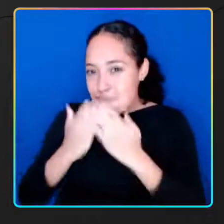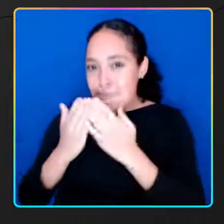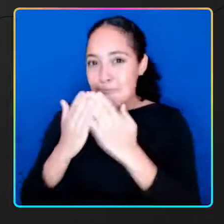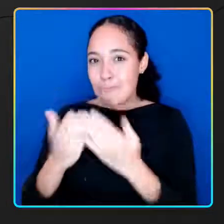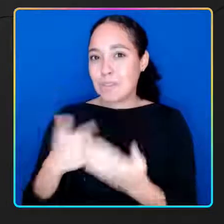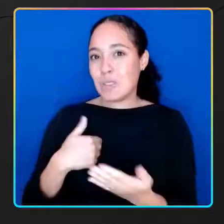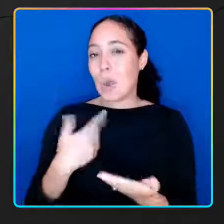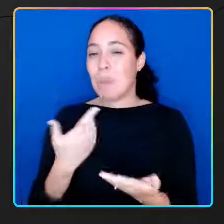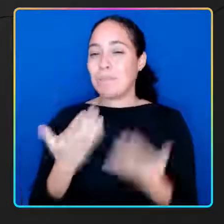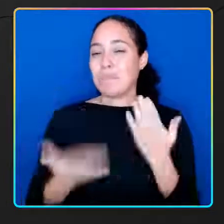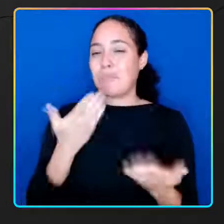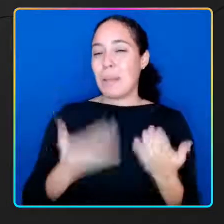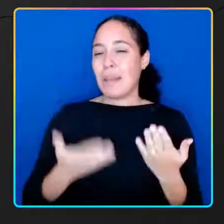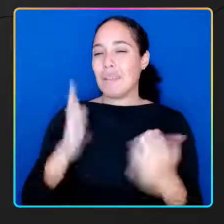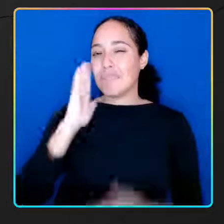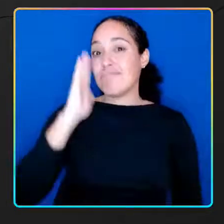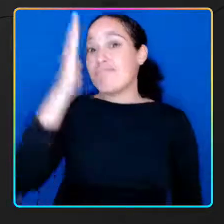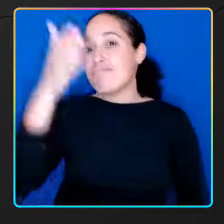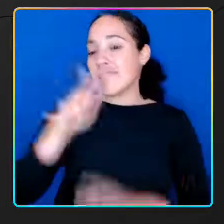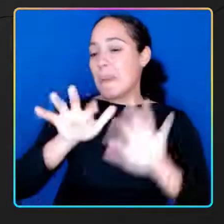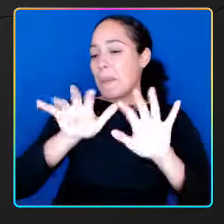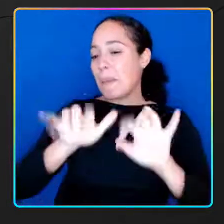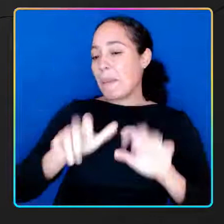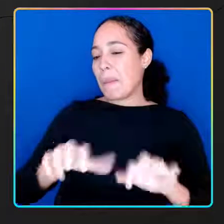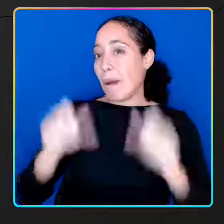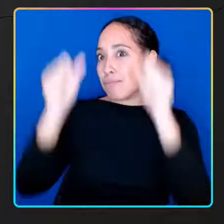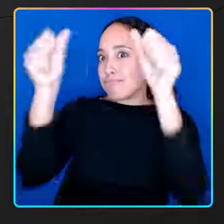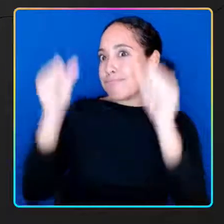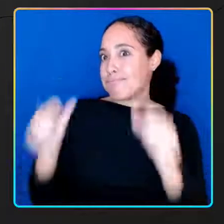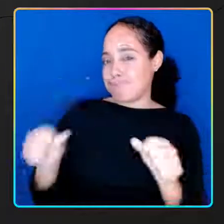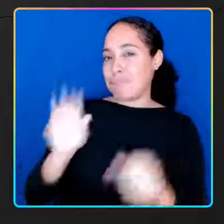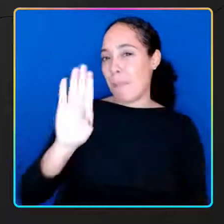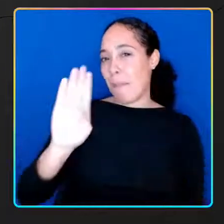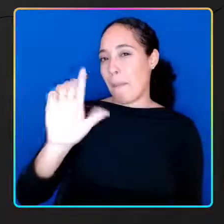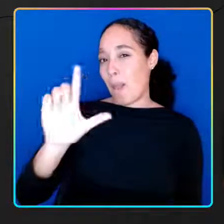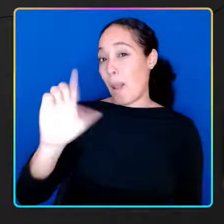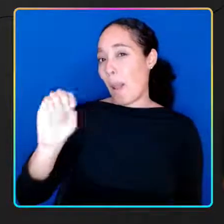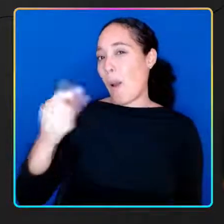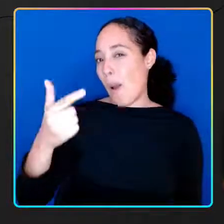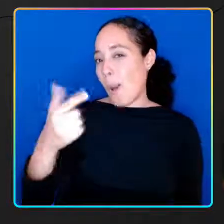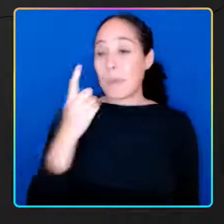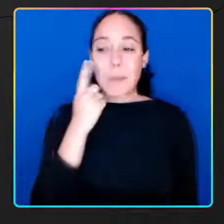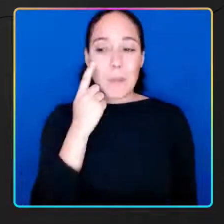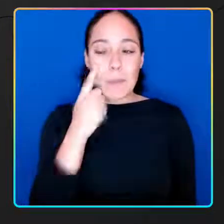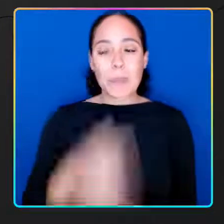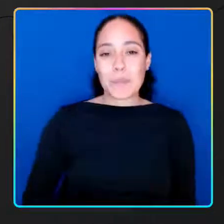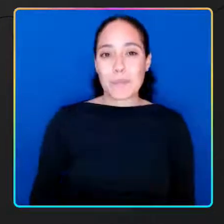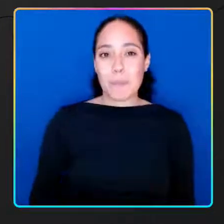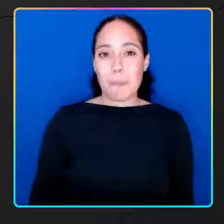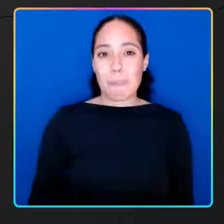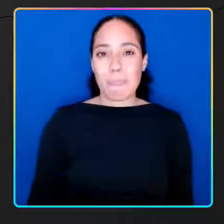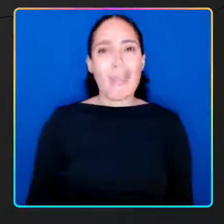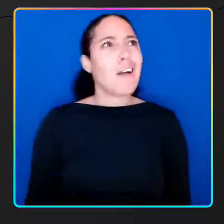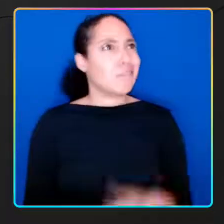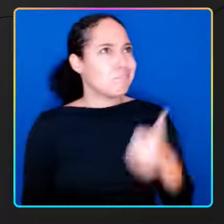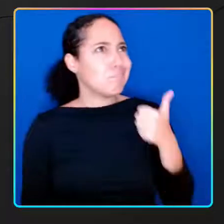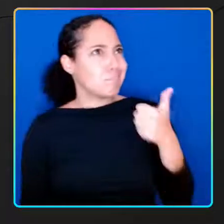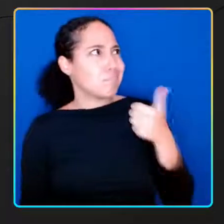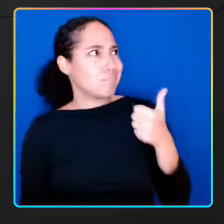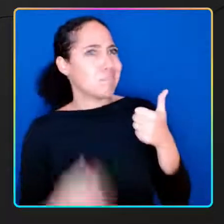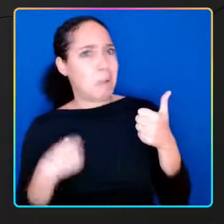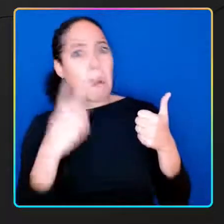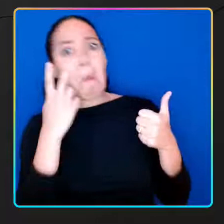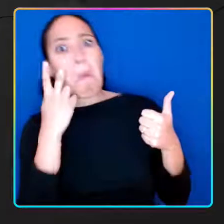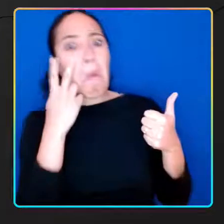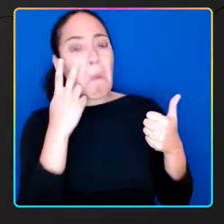see. Yeah. Very good. Cool. Looking forward to that. Last question.